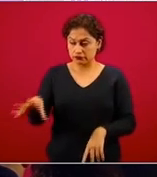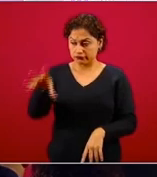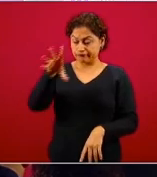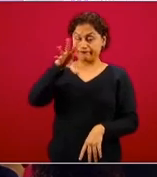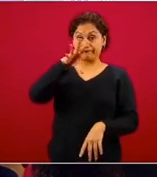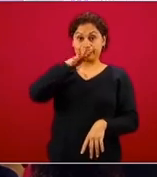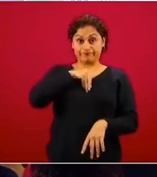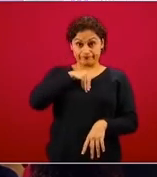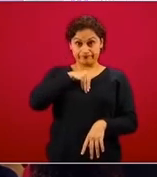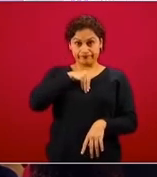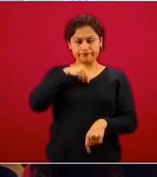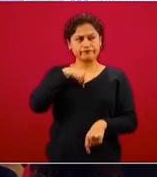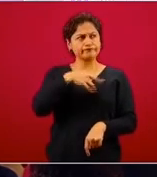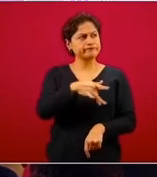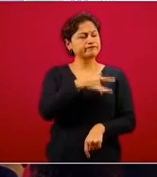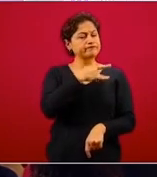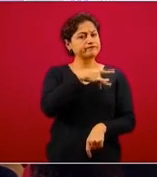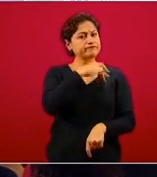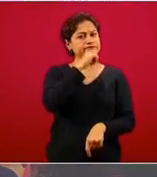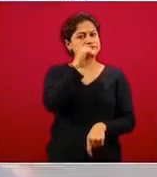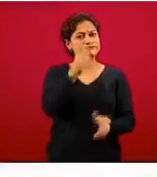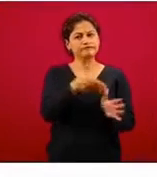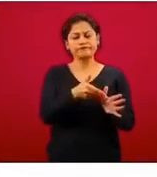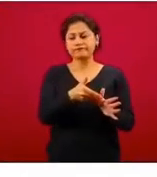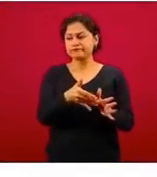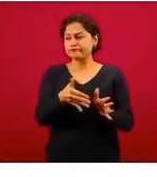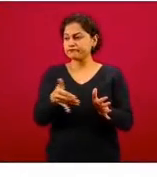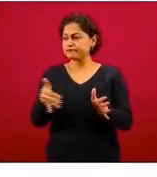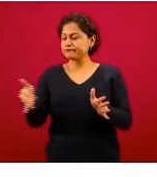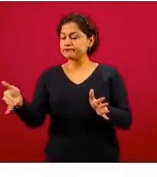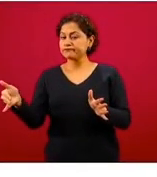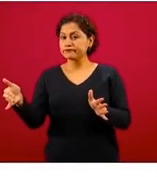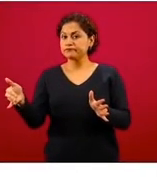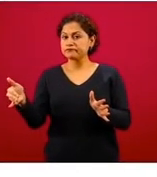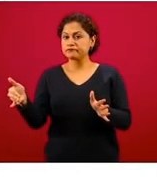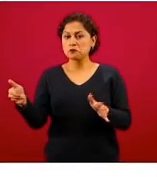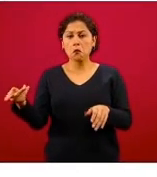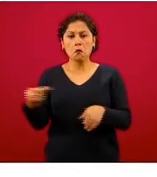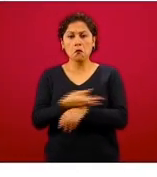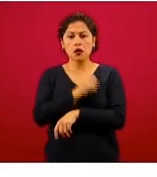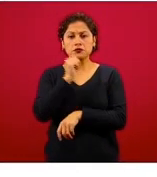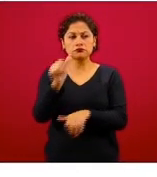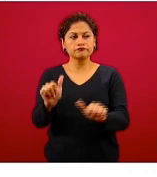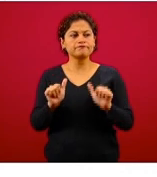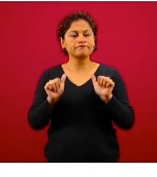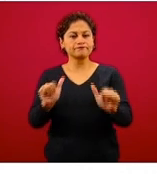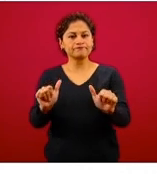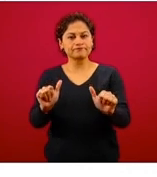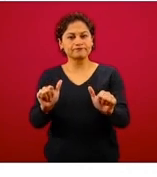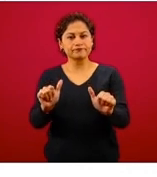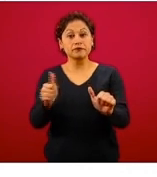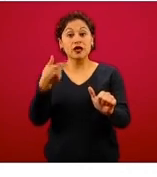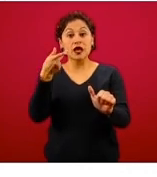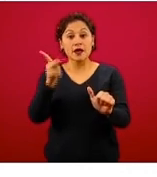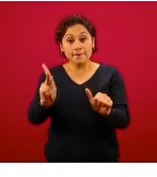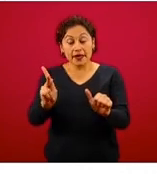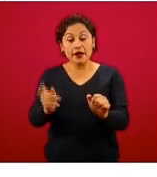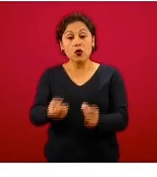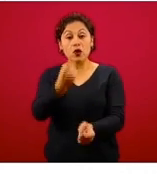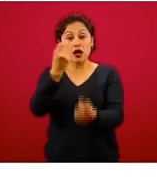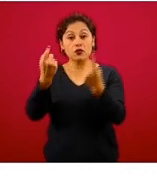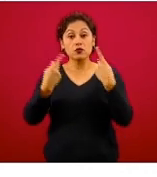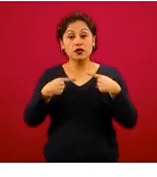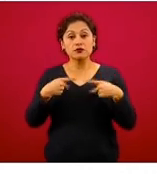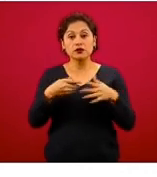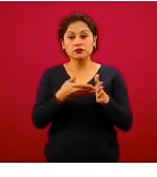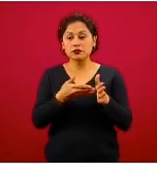asintomática hasta contagions llegar a la have inmunidad, que es el an 30% de los asymptomatic pacientes en phase términos generales. all the Sigue el way. contagio, hay una fase Then